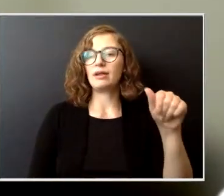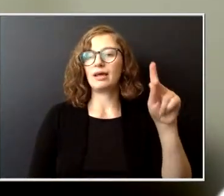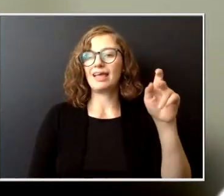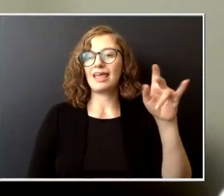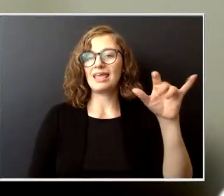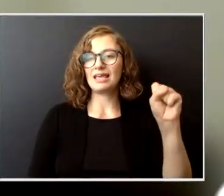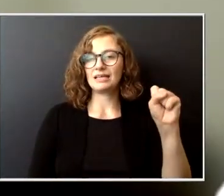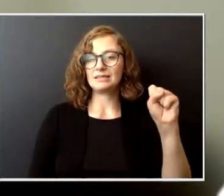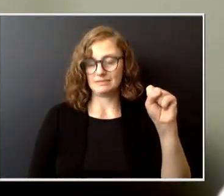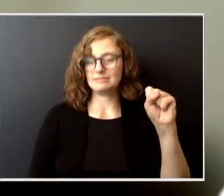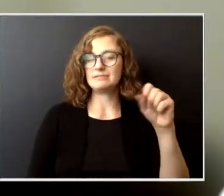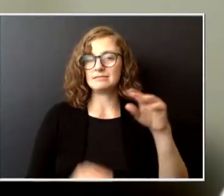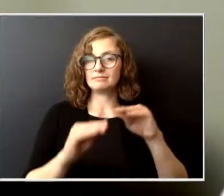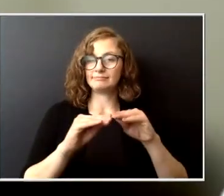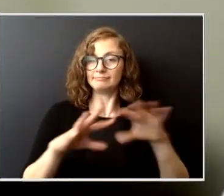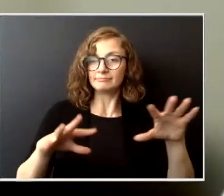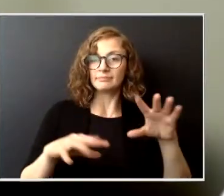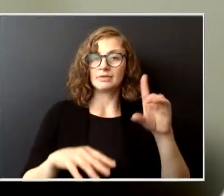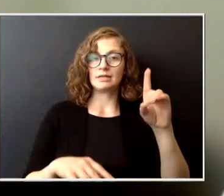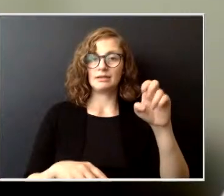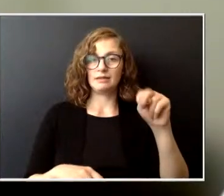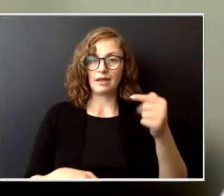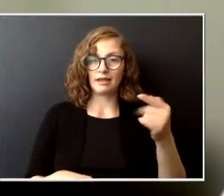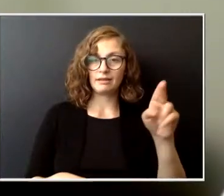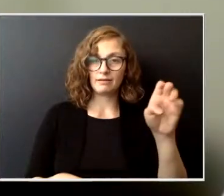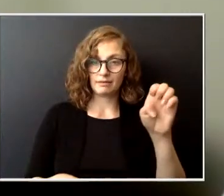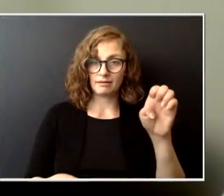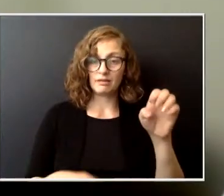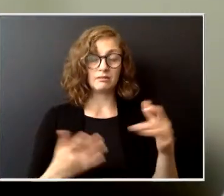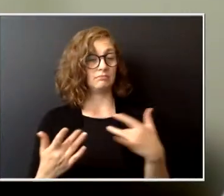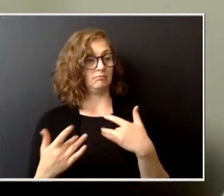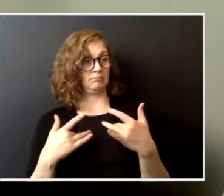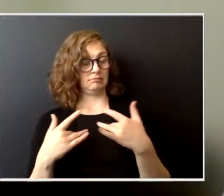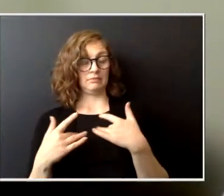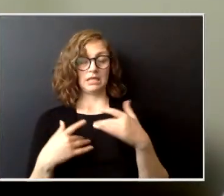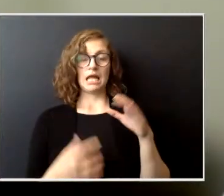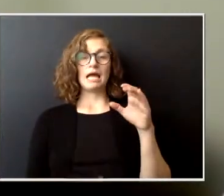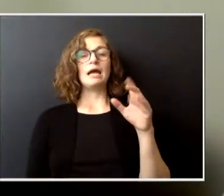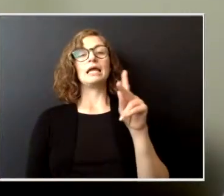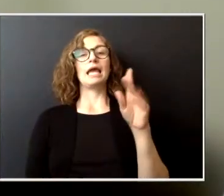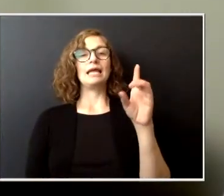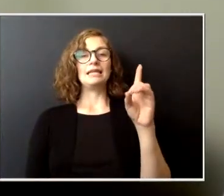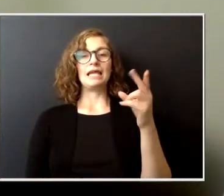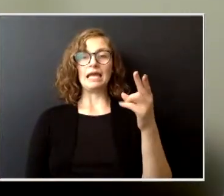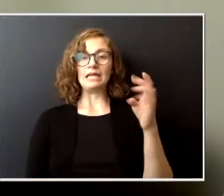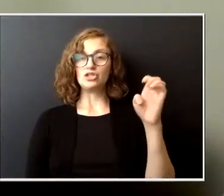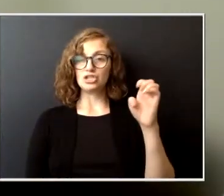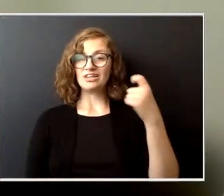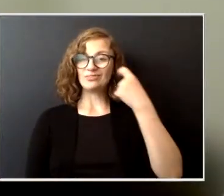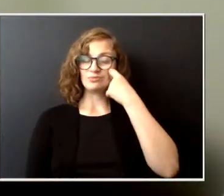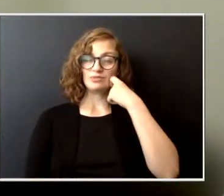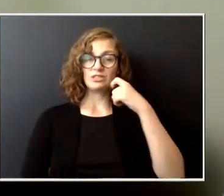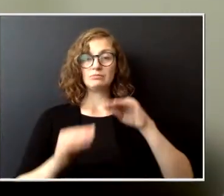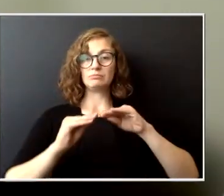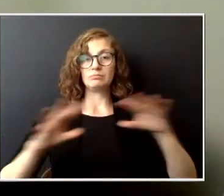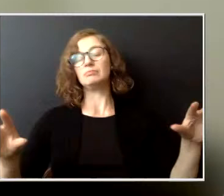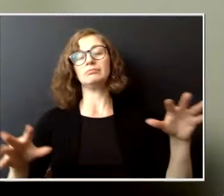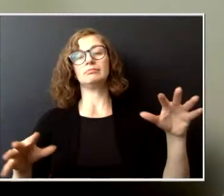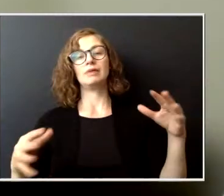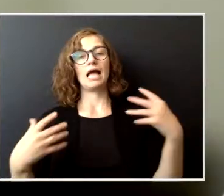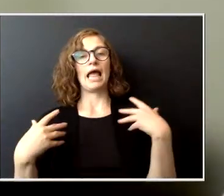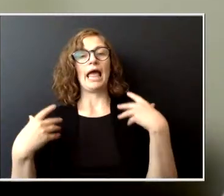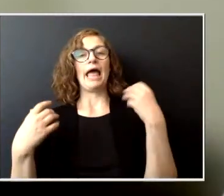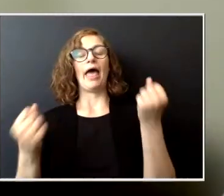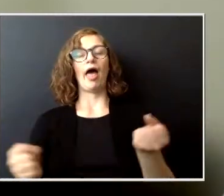very concerning. In fact, KDHE actually launched a health alert network, our